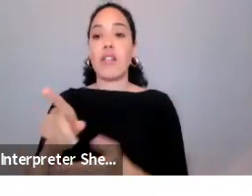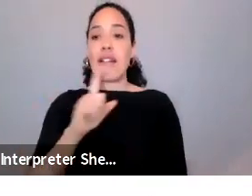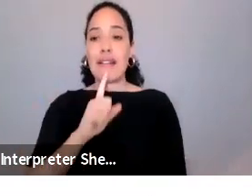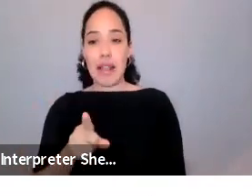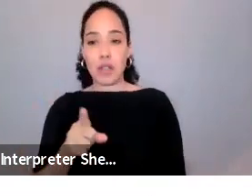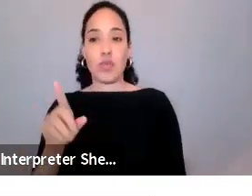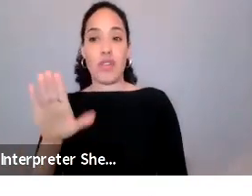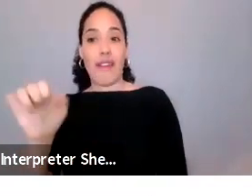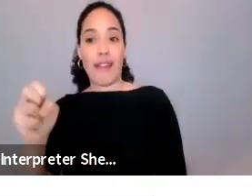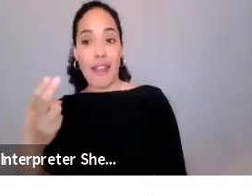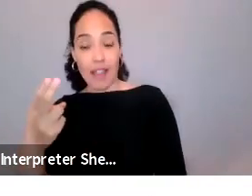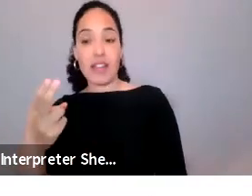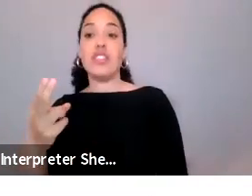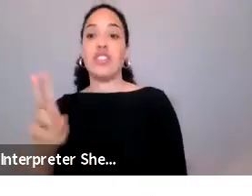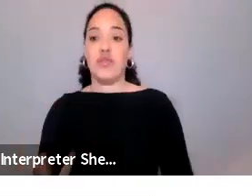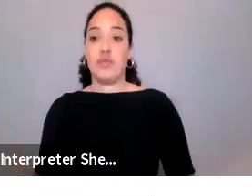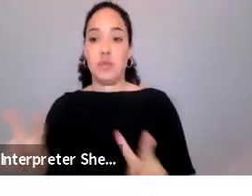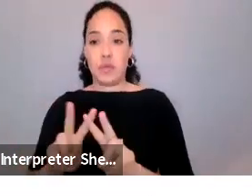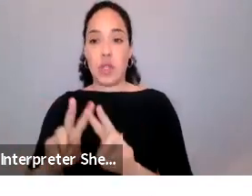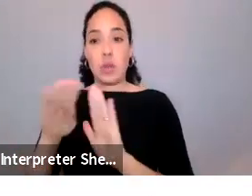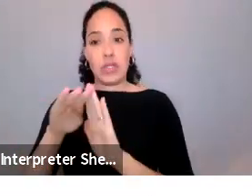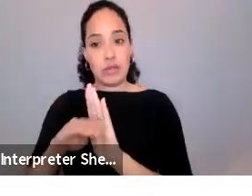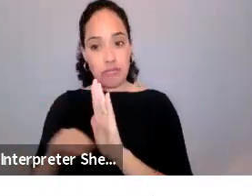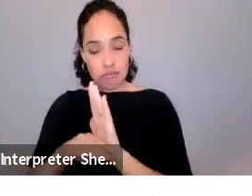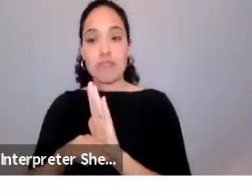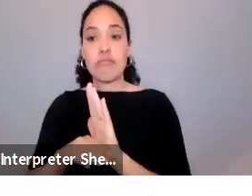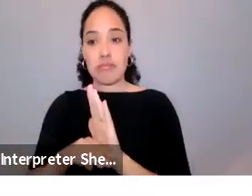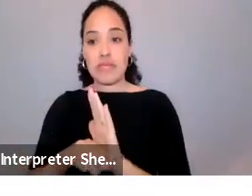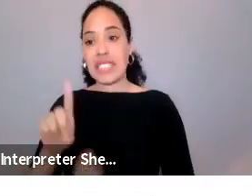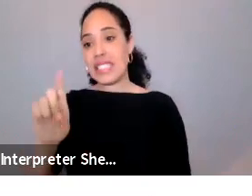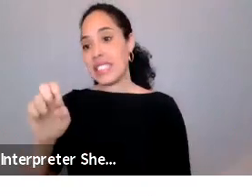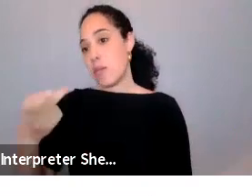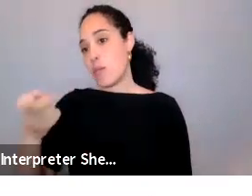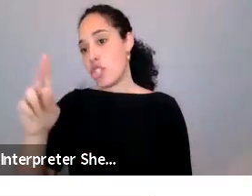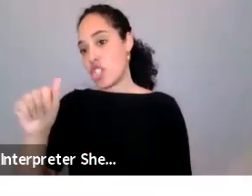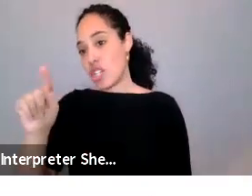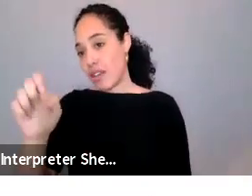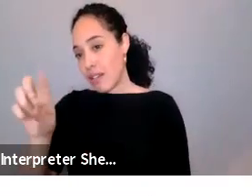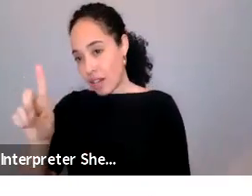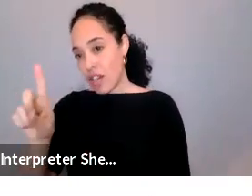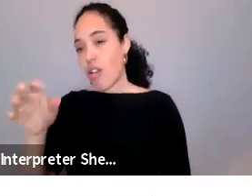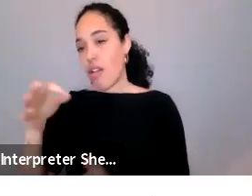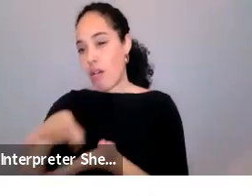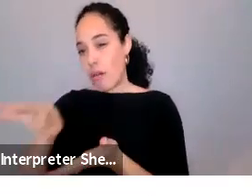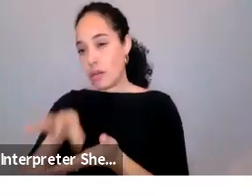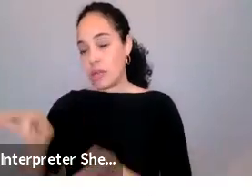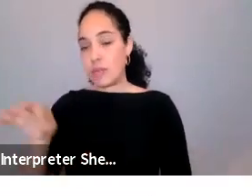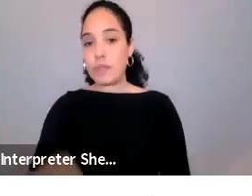valueless, depreciated cost. Under some homeowners policies, foundation coverage may be